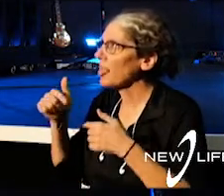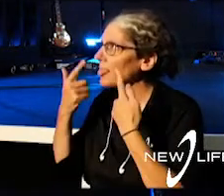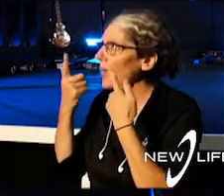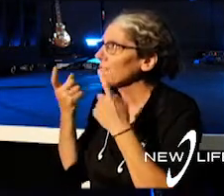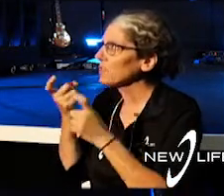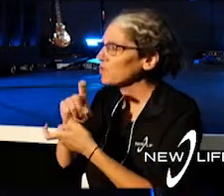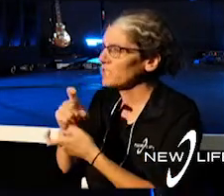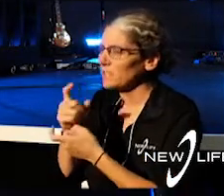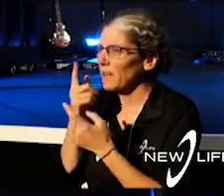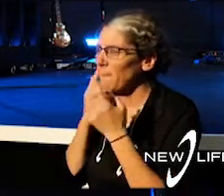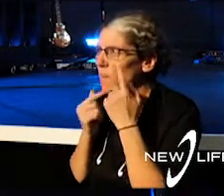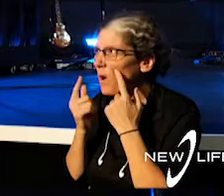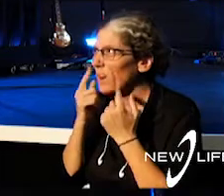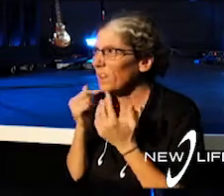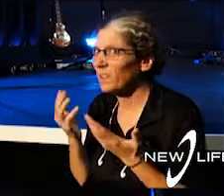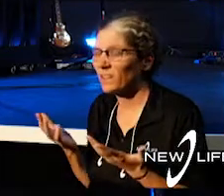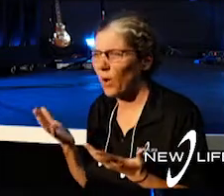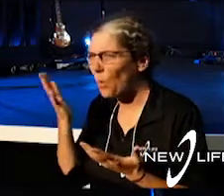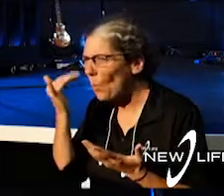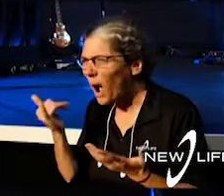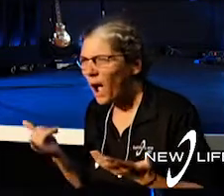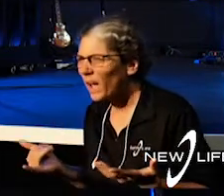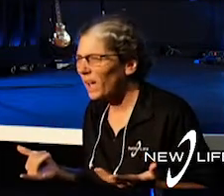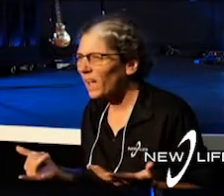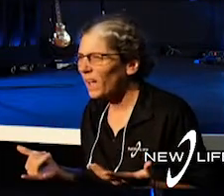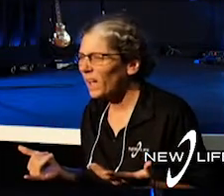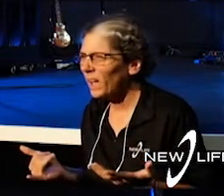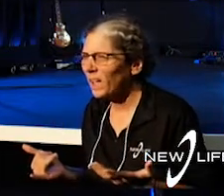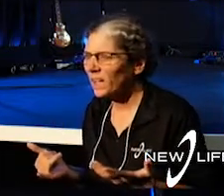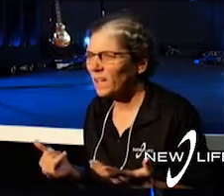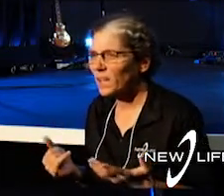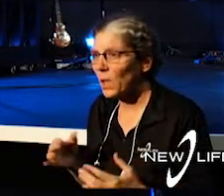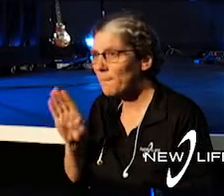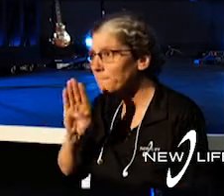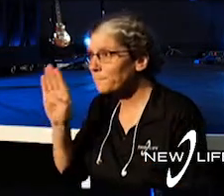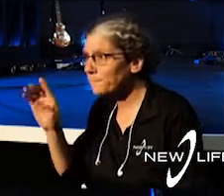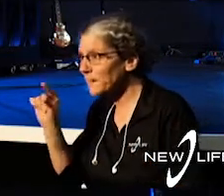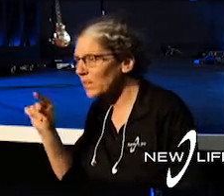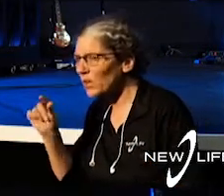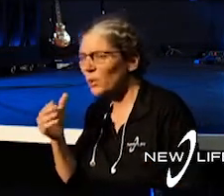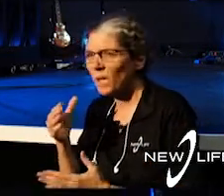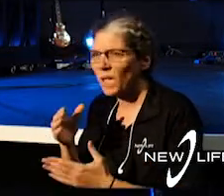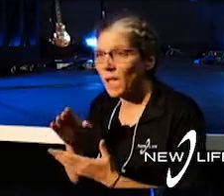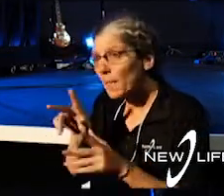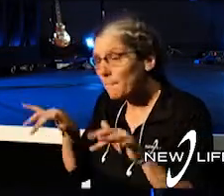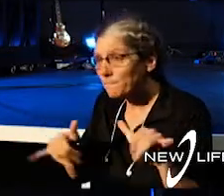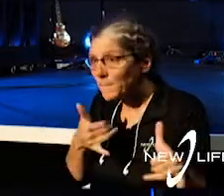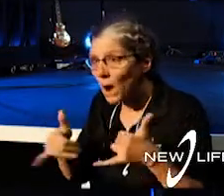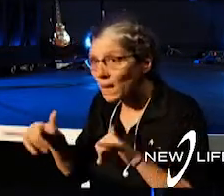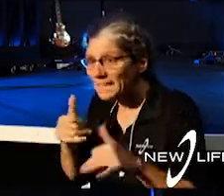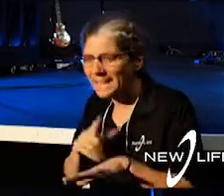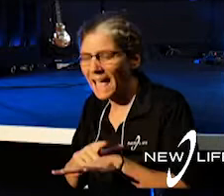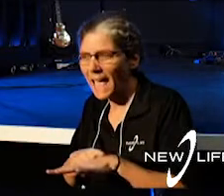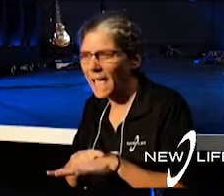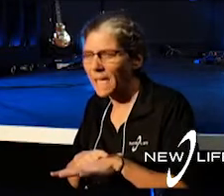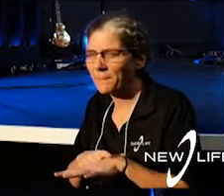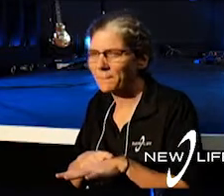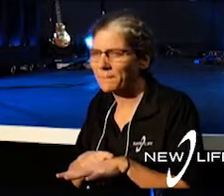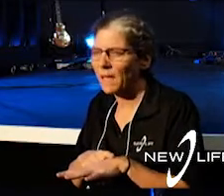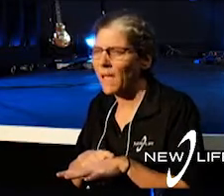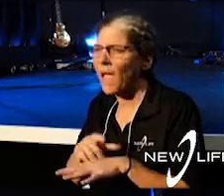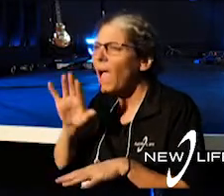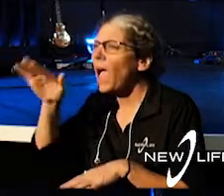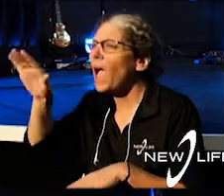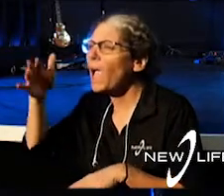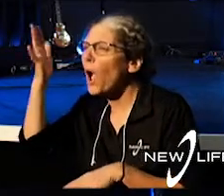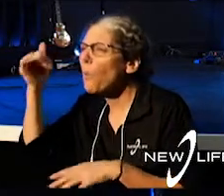pretty depressing. I mean, if you're at a barbecue having a great time and someone goes, hey, turn that laughter into